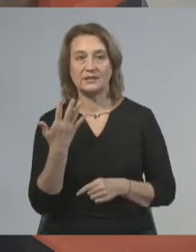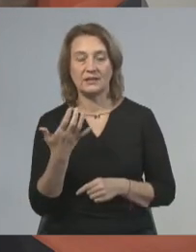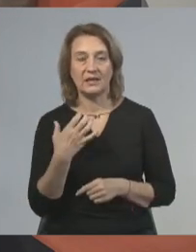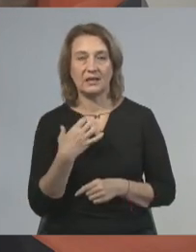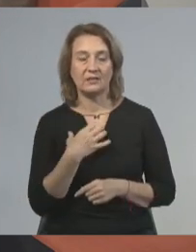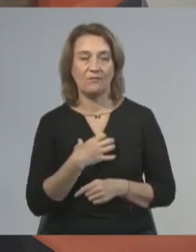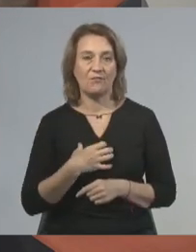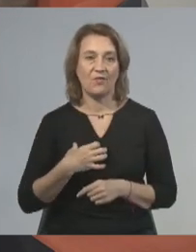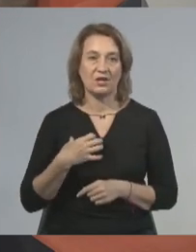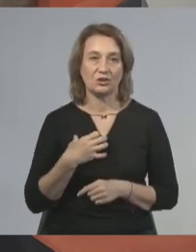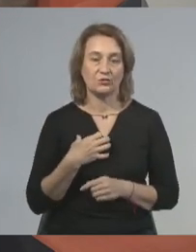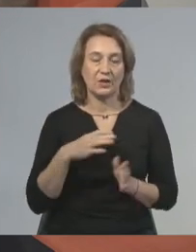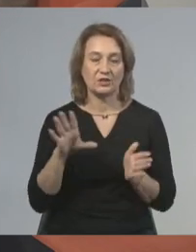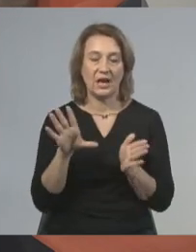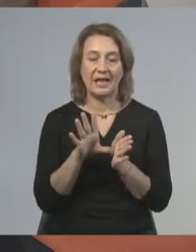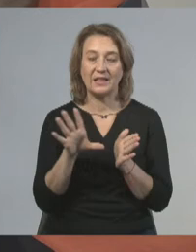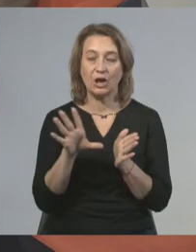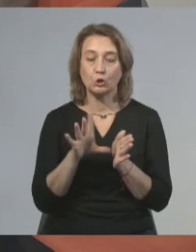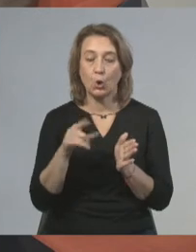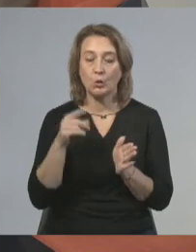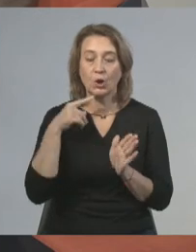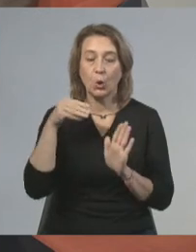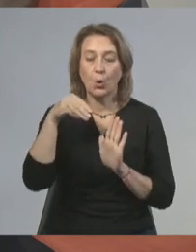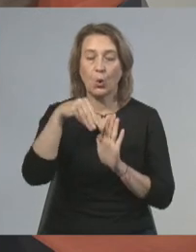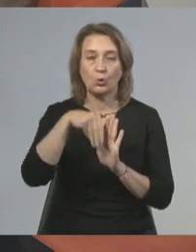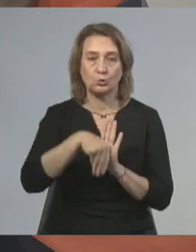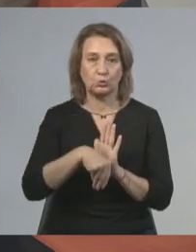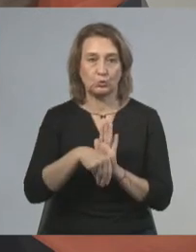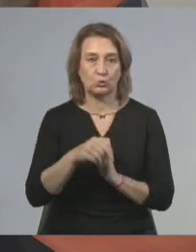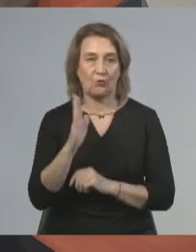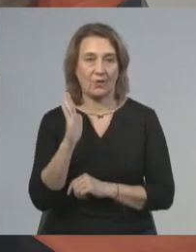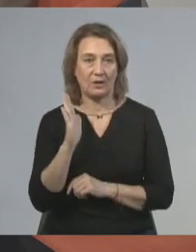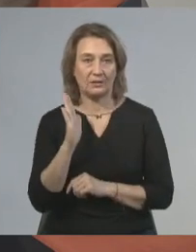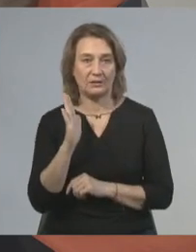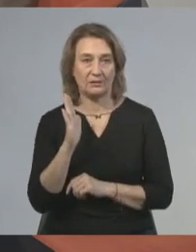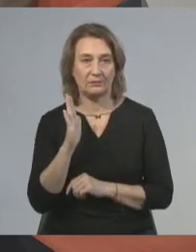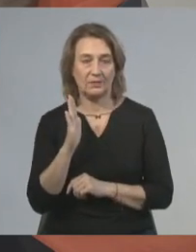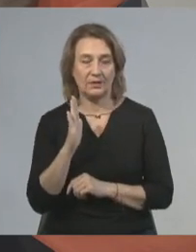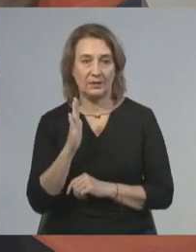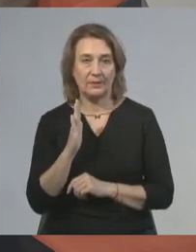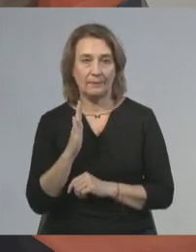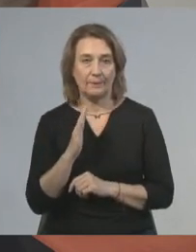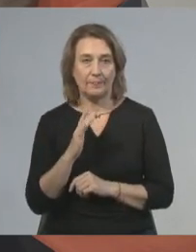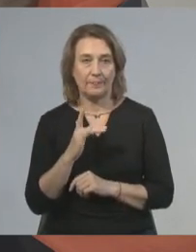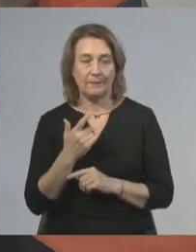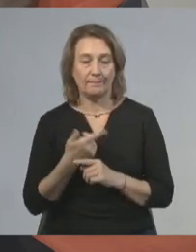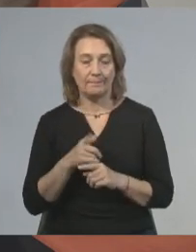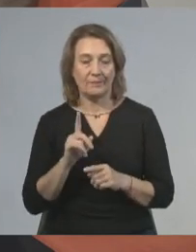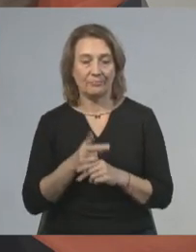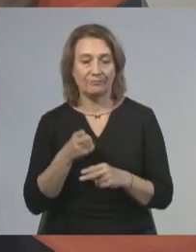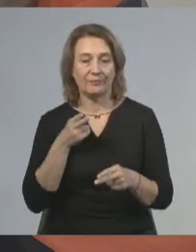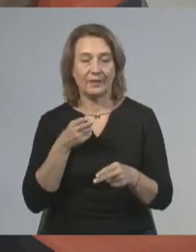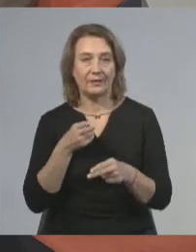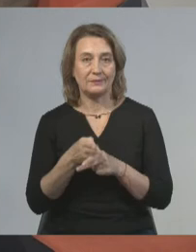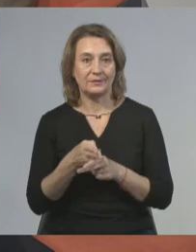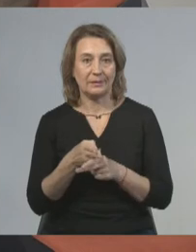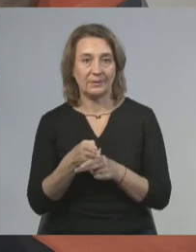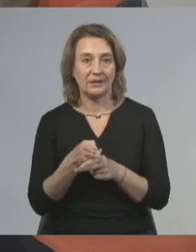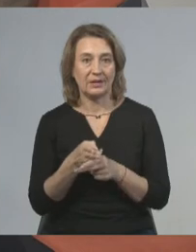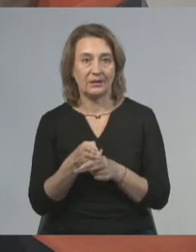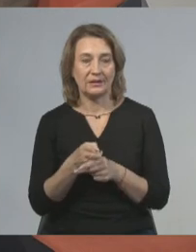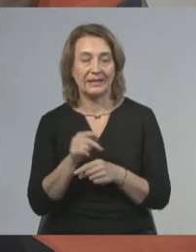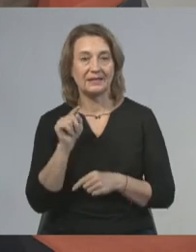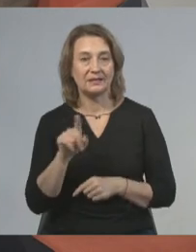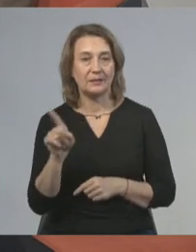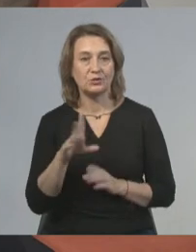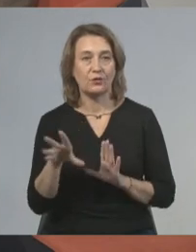position do you think that online voting might be a way to overcome some concerns